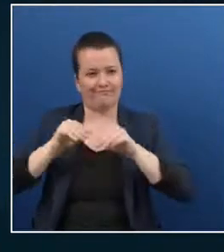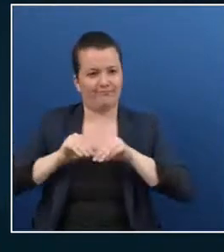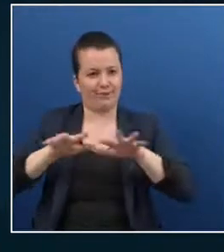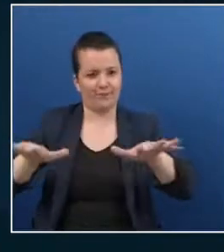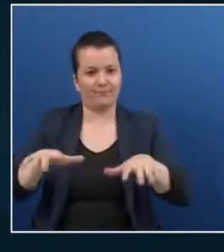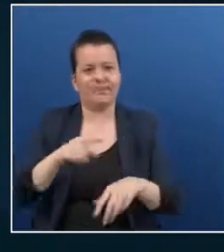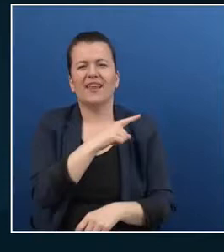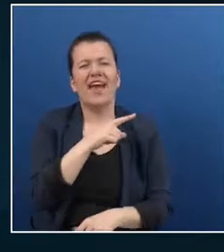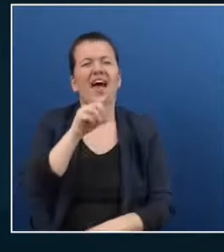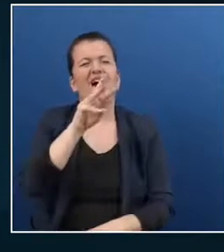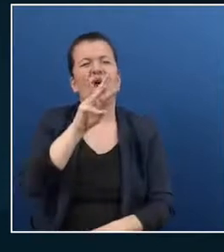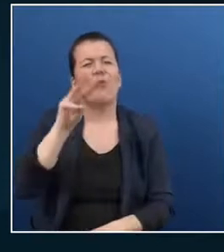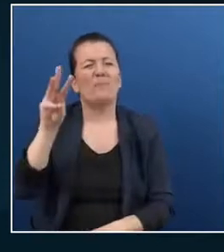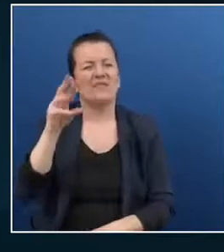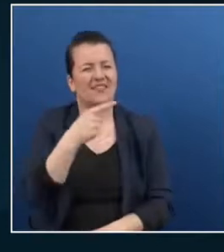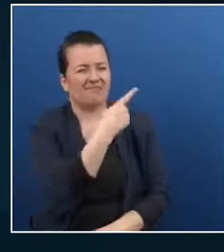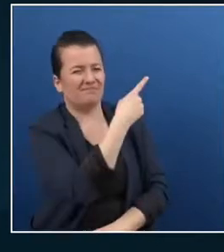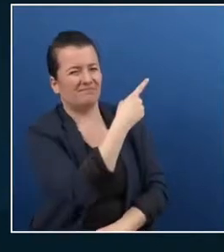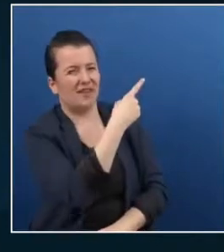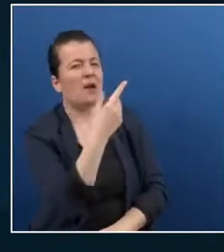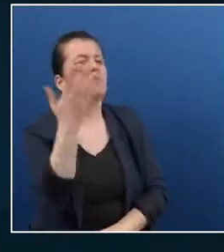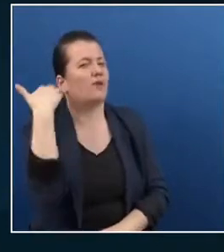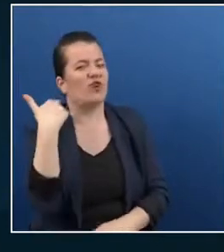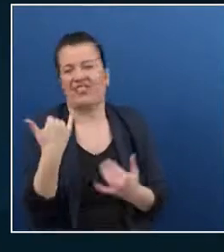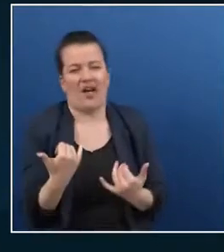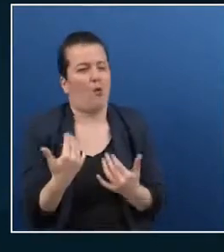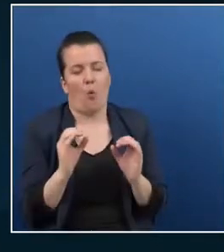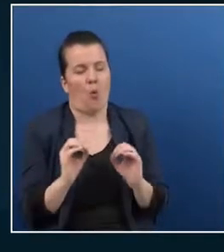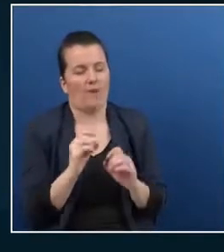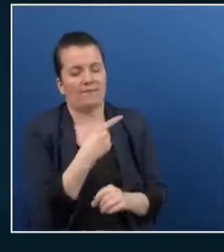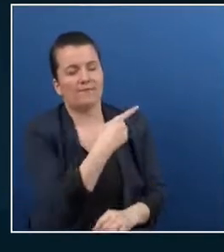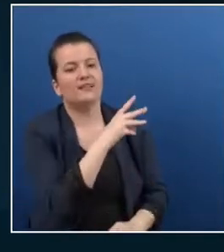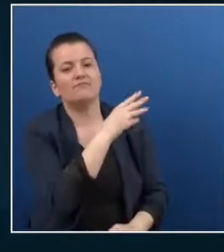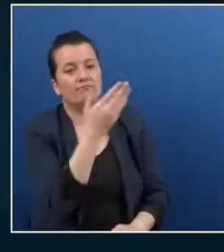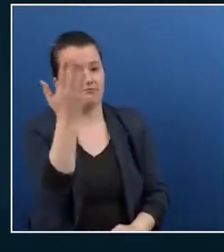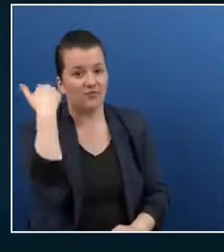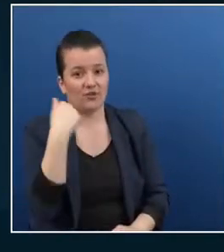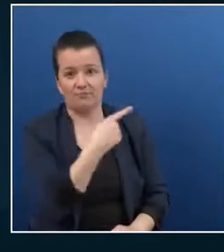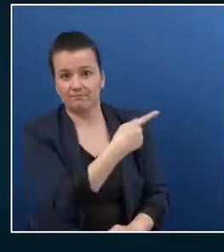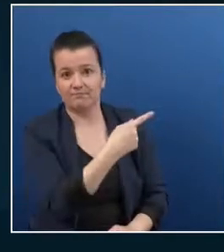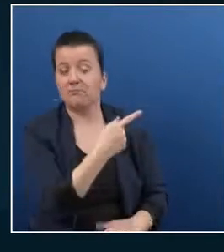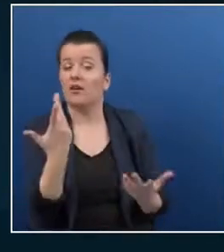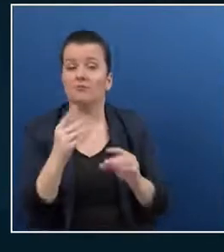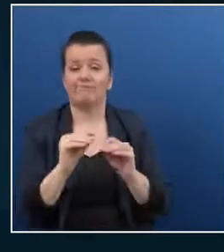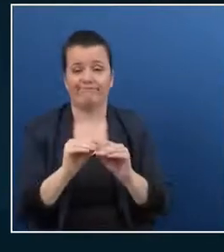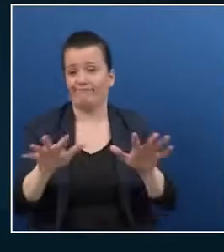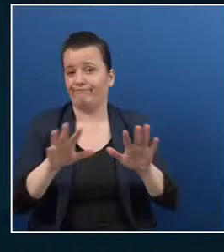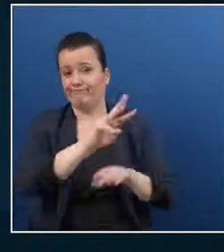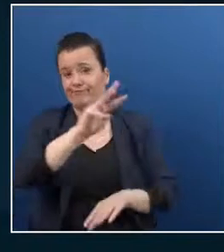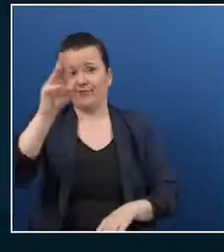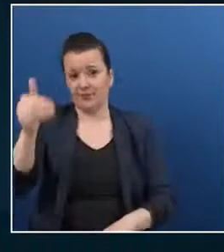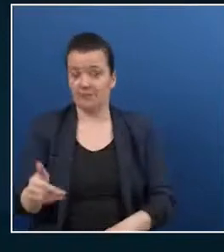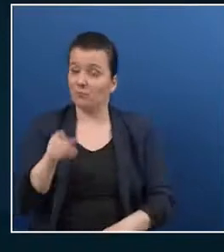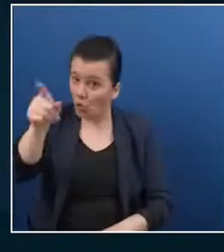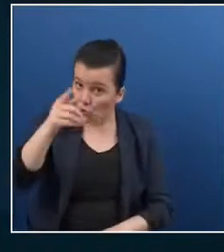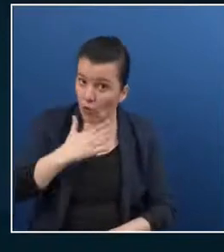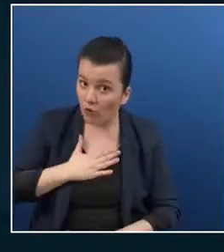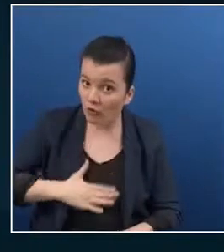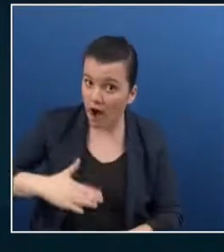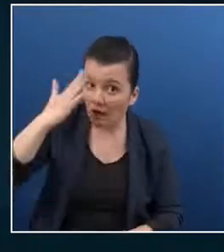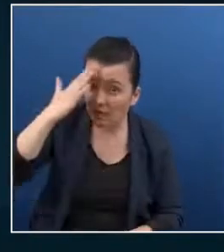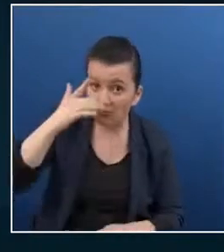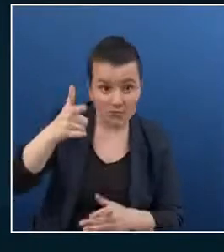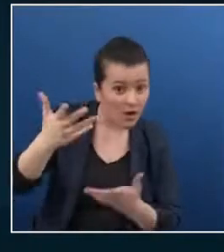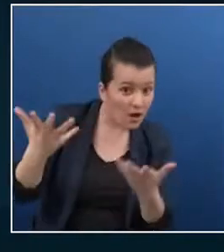is up, so this is what it looked like, and it pretty much just said, hey, if you'd like to come find out if we can help, are